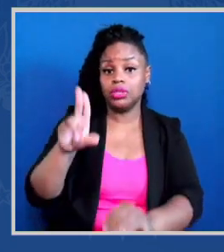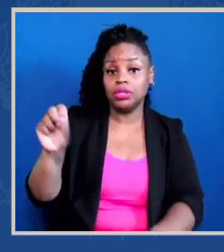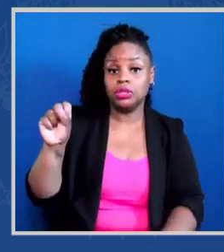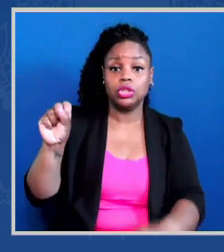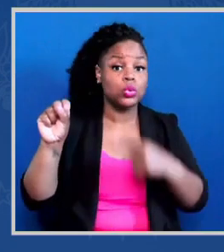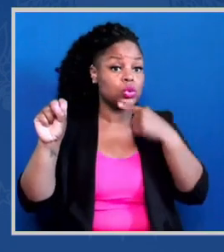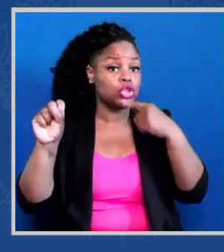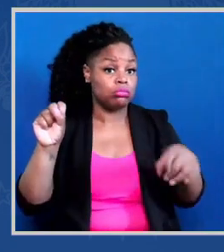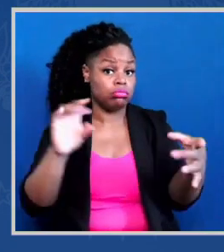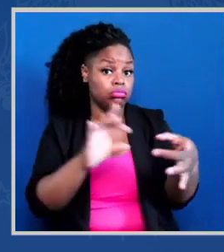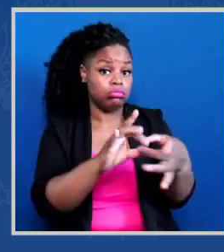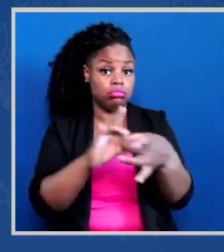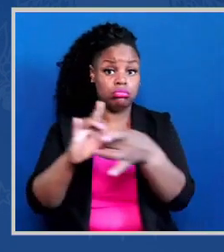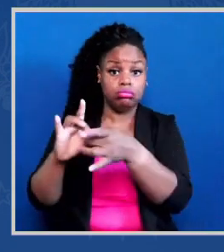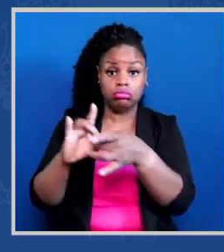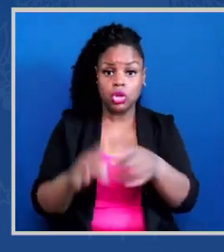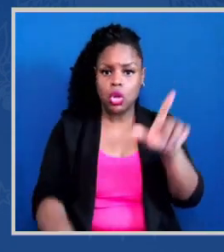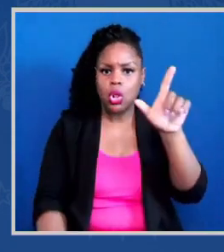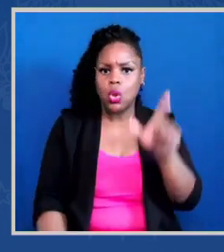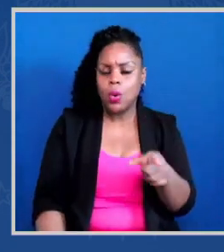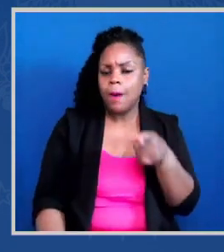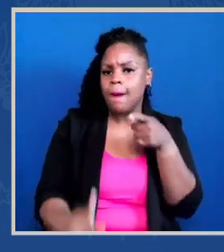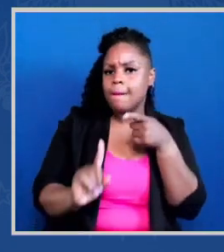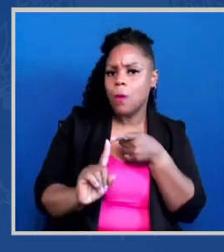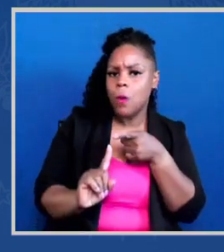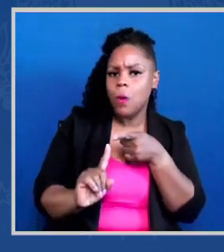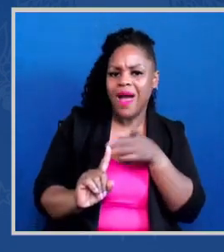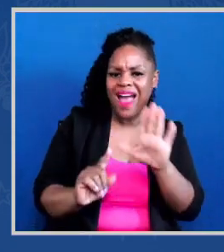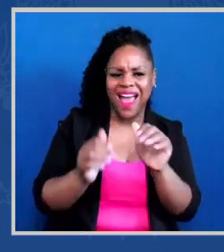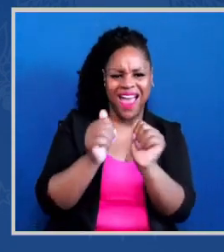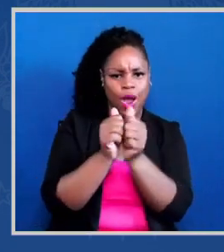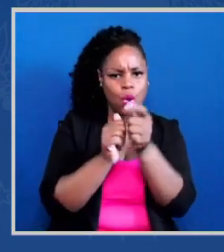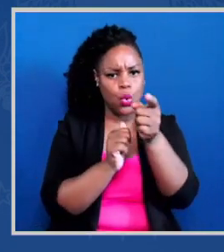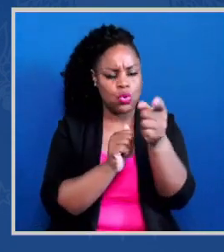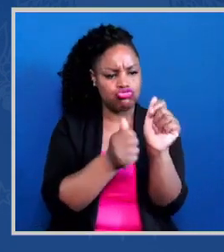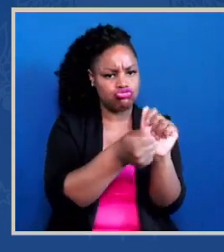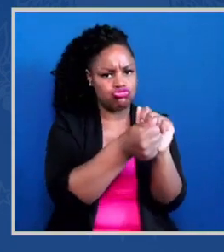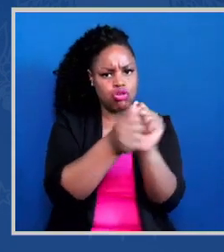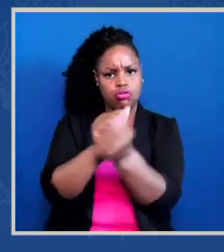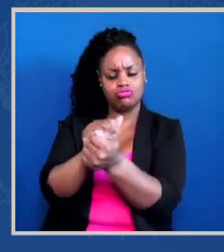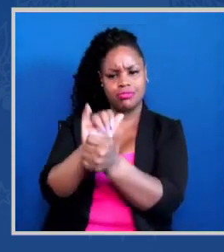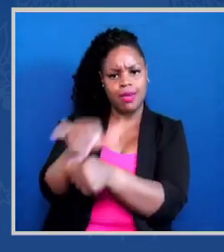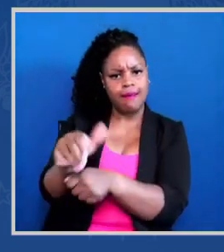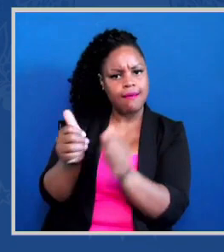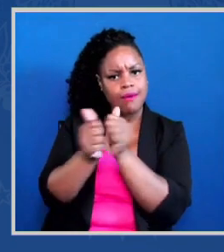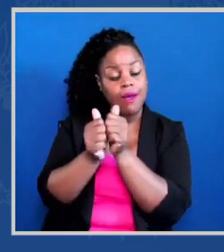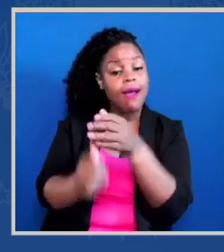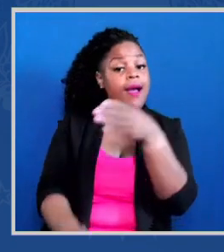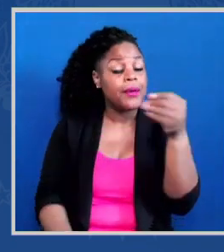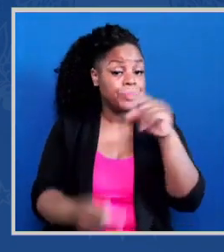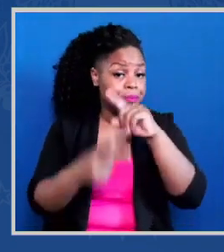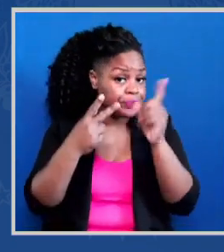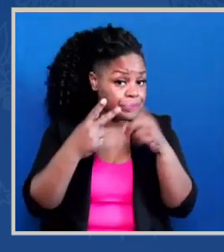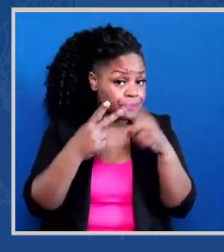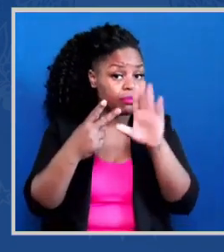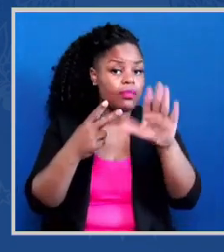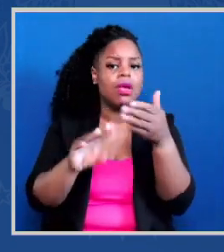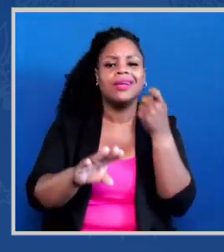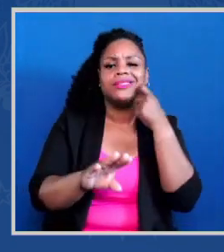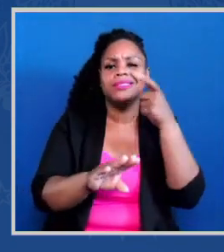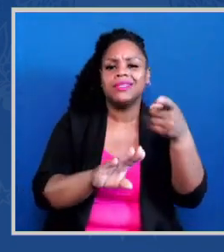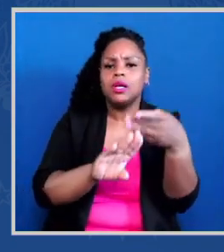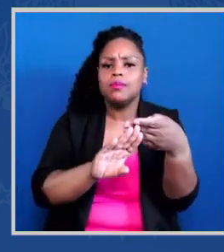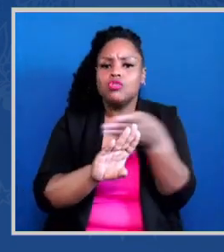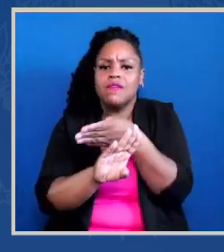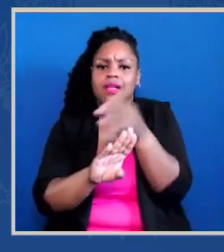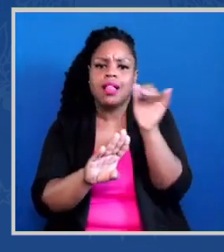concrete ways could your summit change that? And then secondly, on the same topic, you have said previously and in the run-up to the summit that you would be